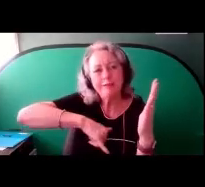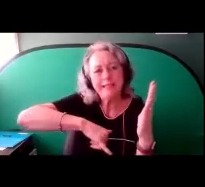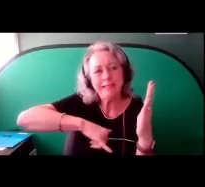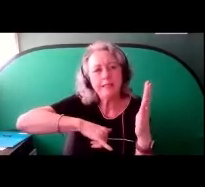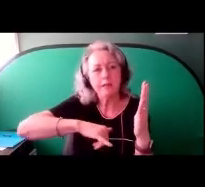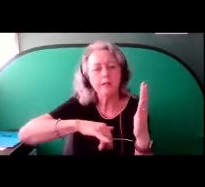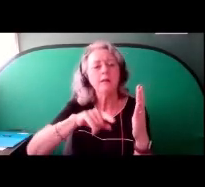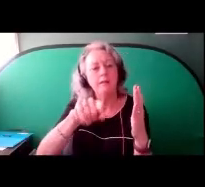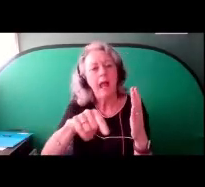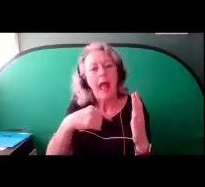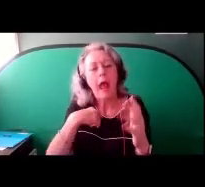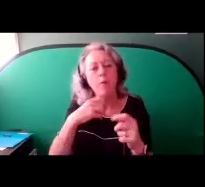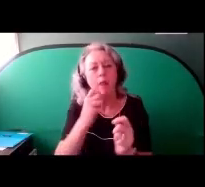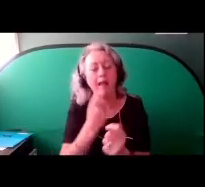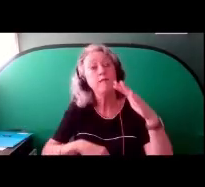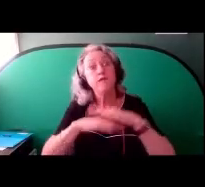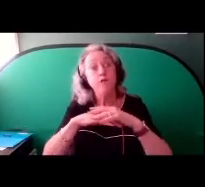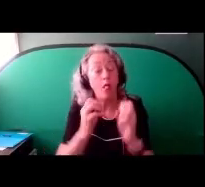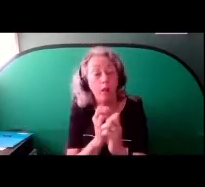full magnification.